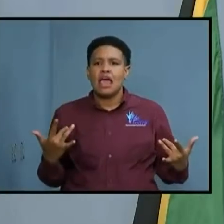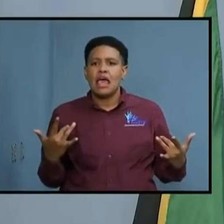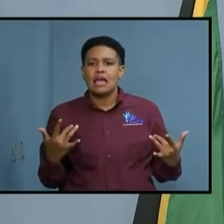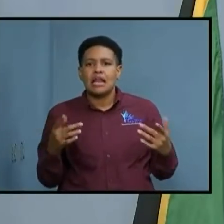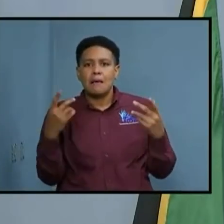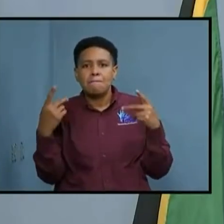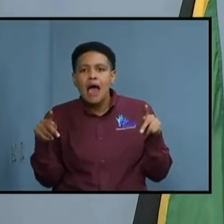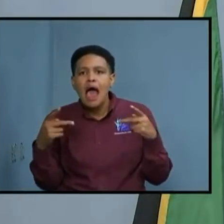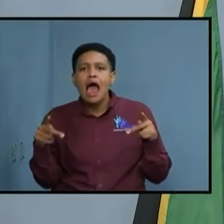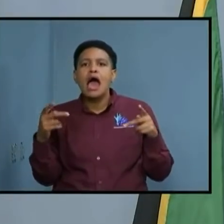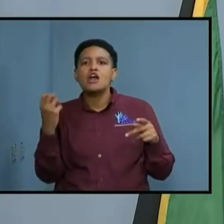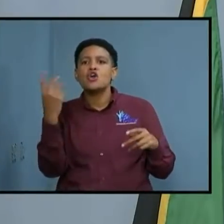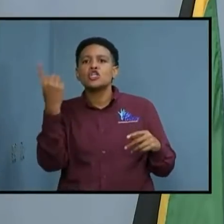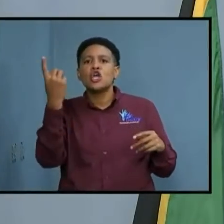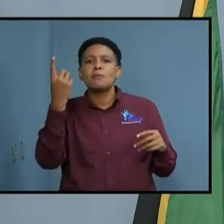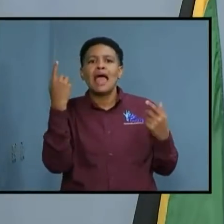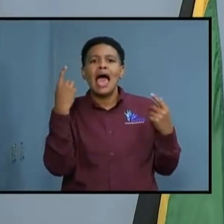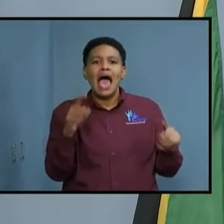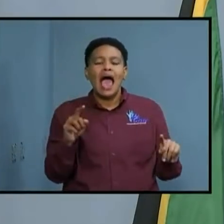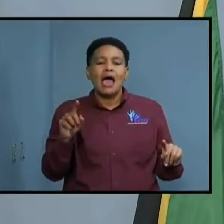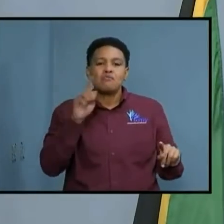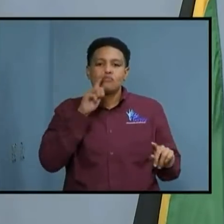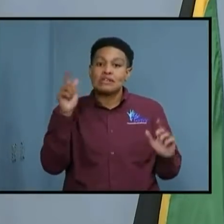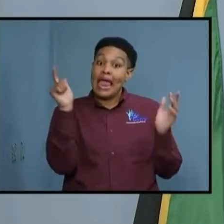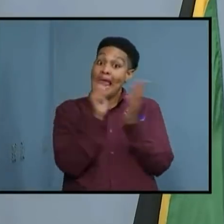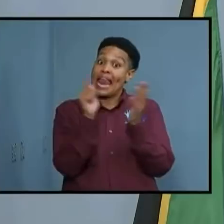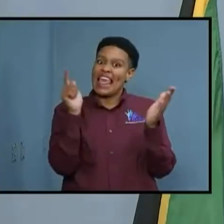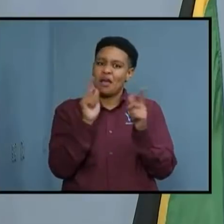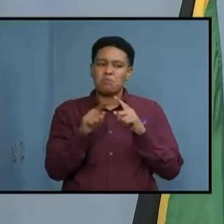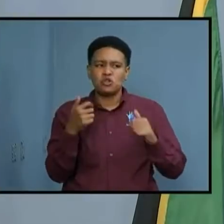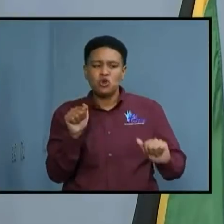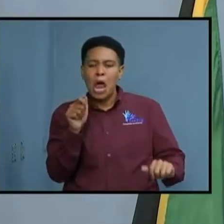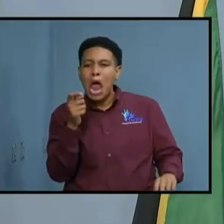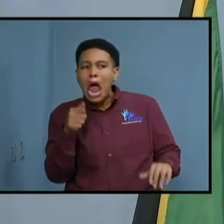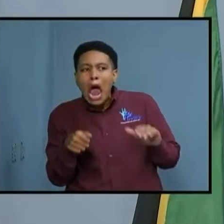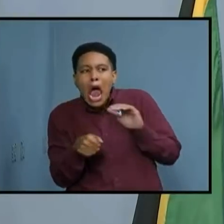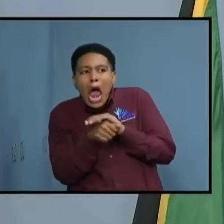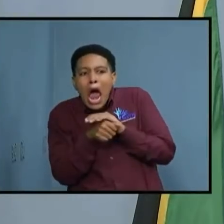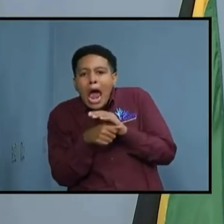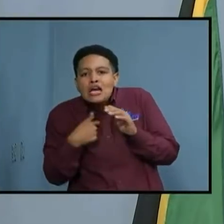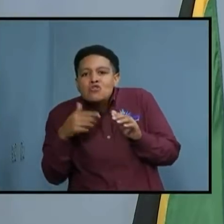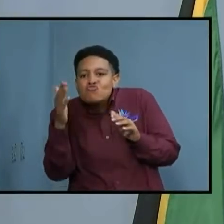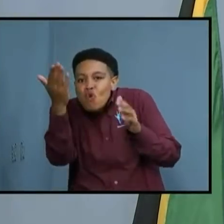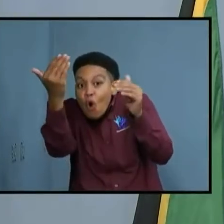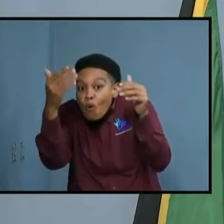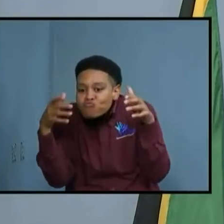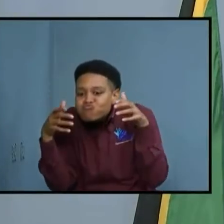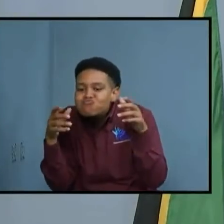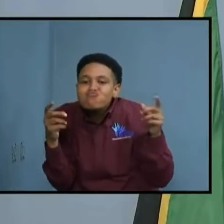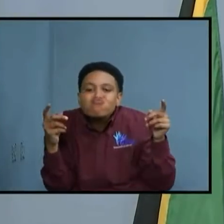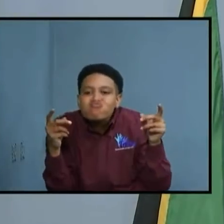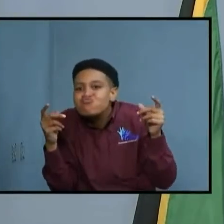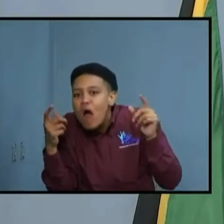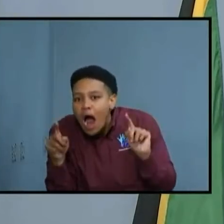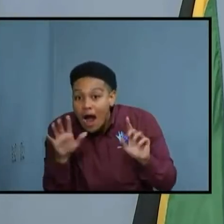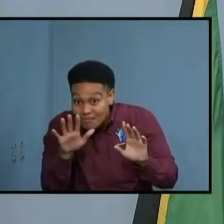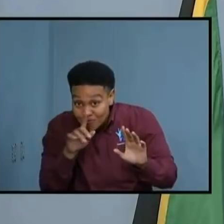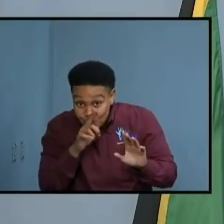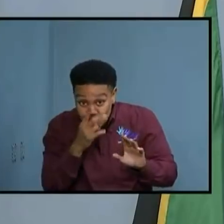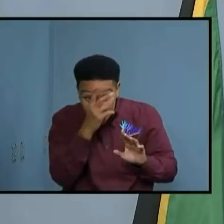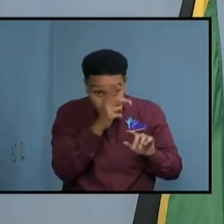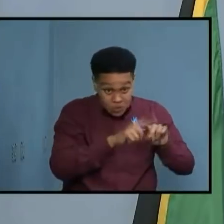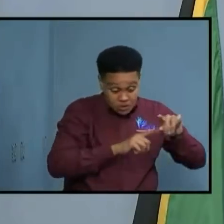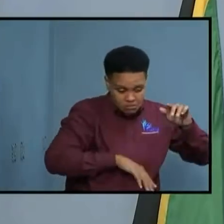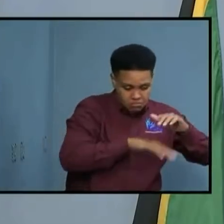a party or something, which would be illegal, but they would try to do it nonetheless. So having the two measures, being the